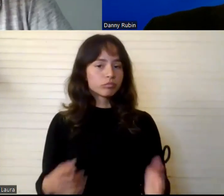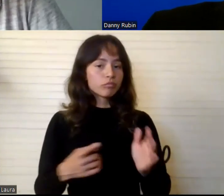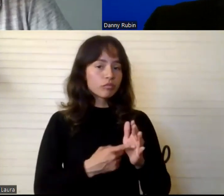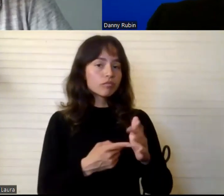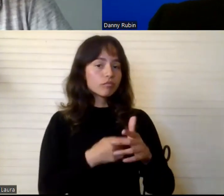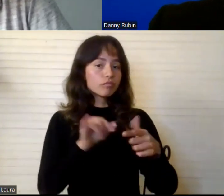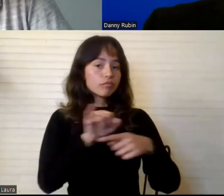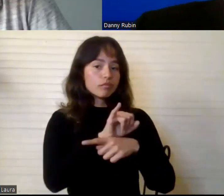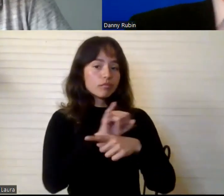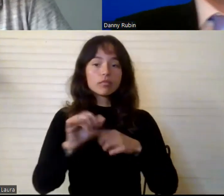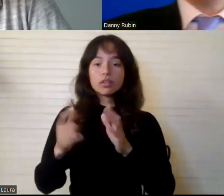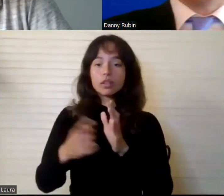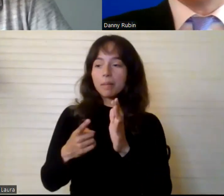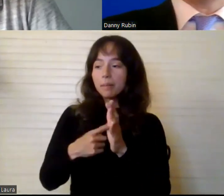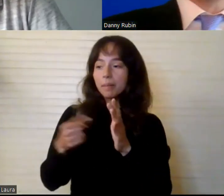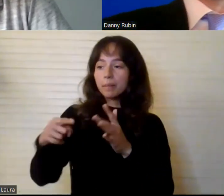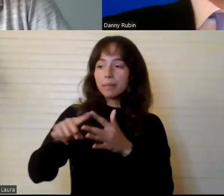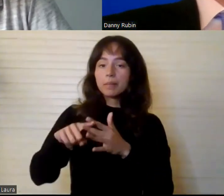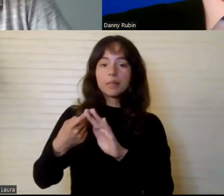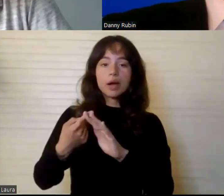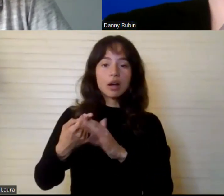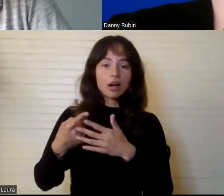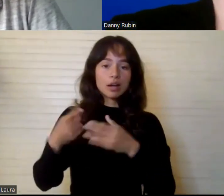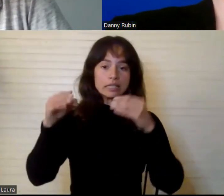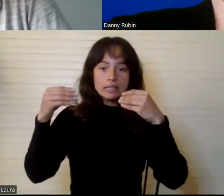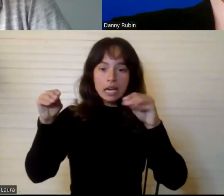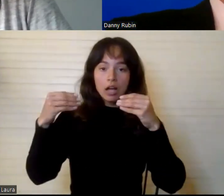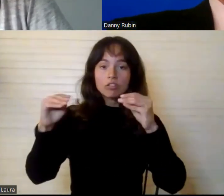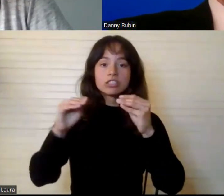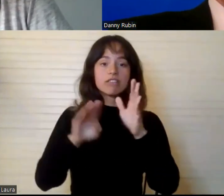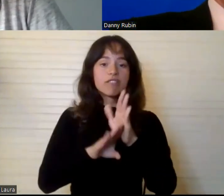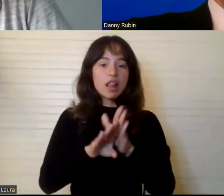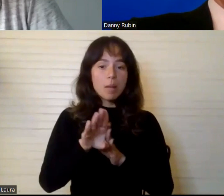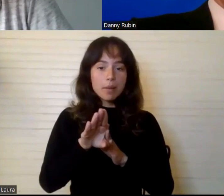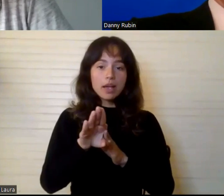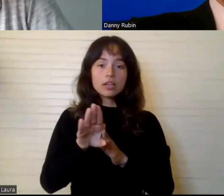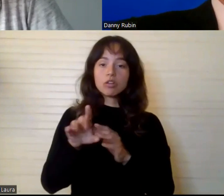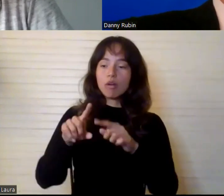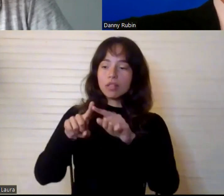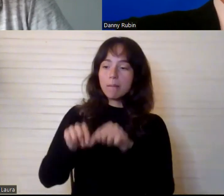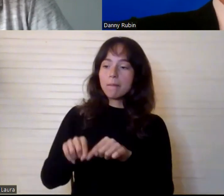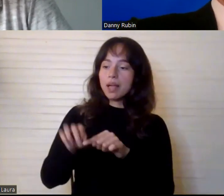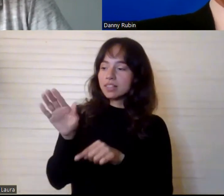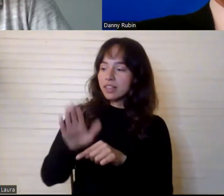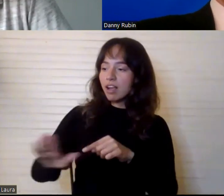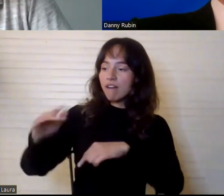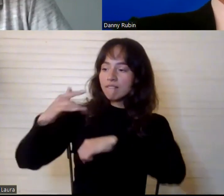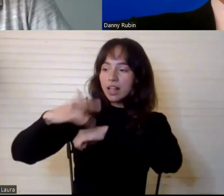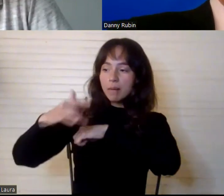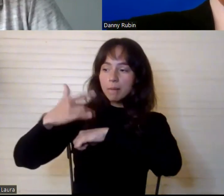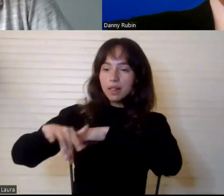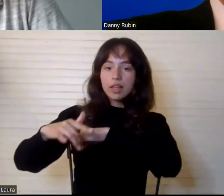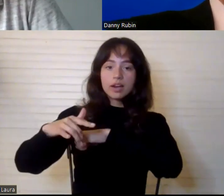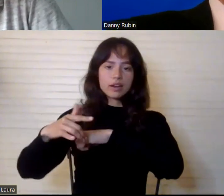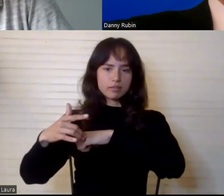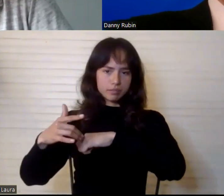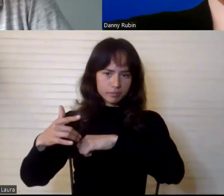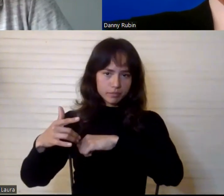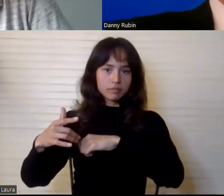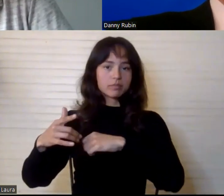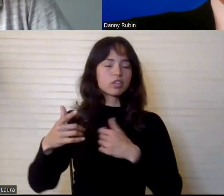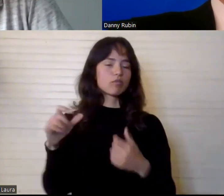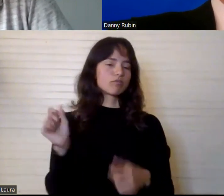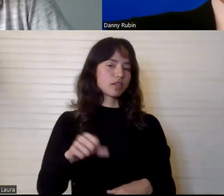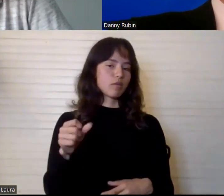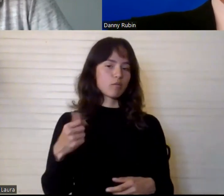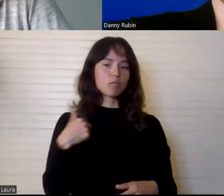sales or marketing. It depends on the student and what he or she is most interested in, what sort of availability we have at that time. So there are internship opportunities